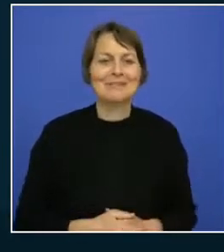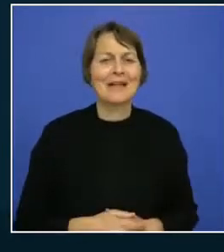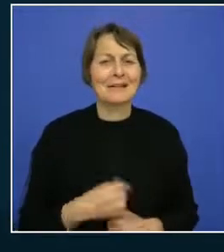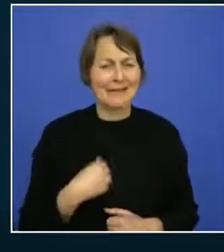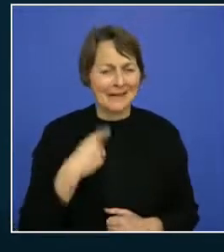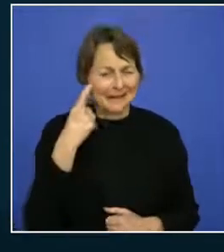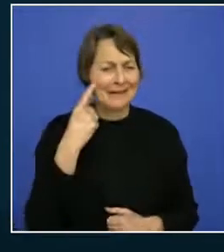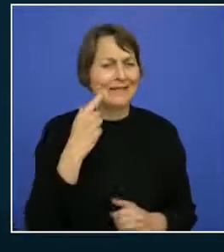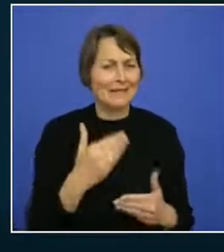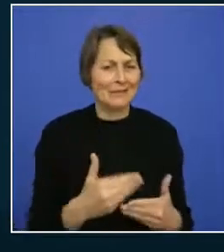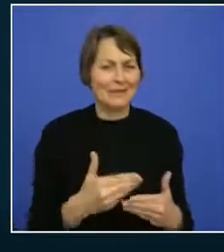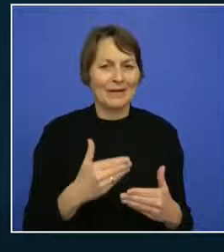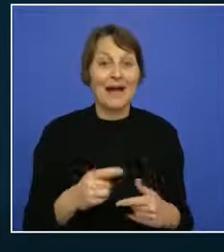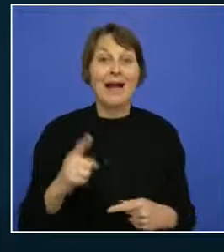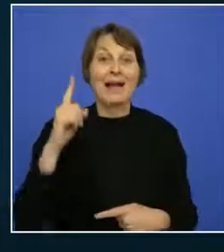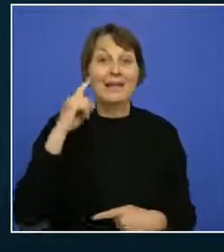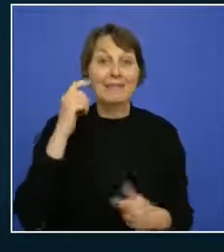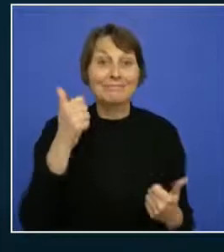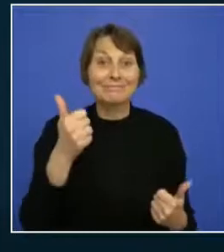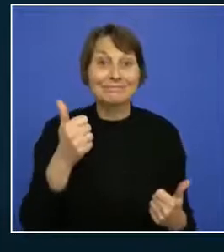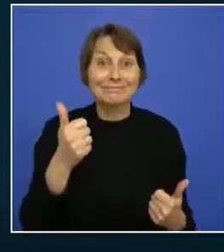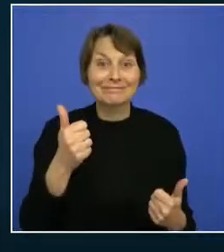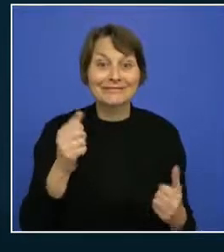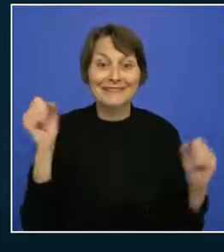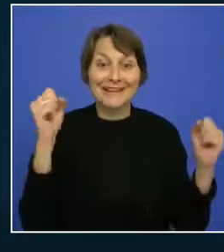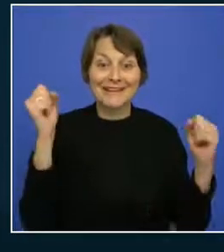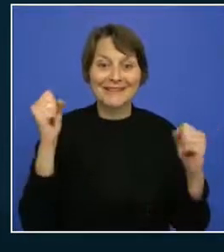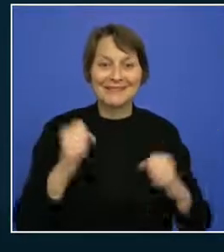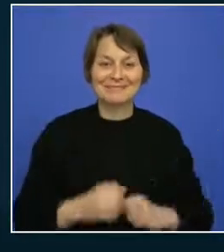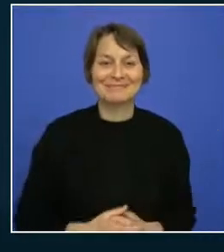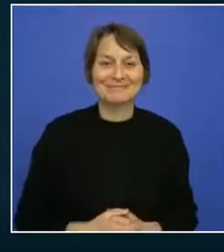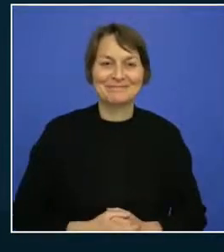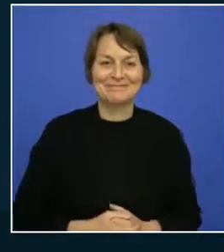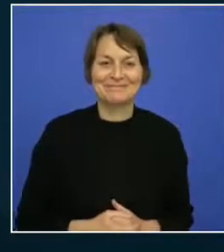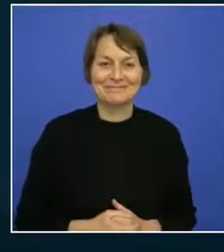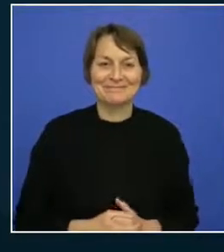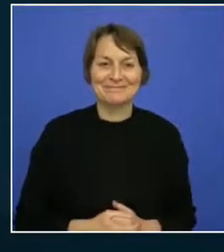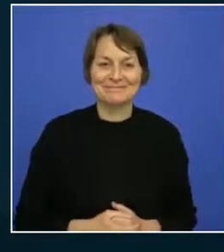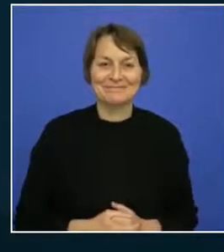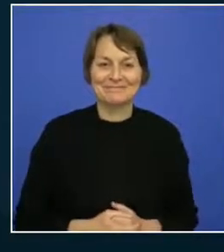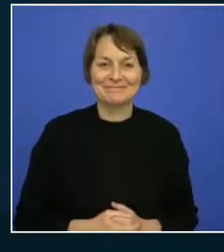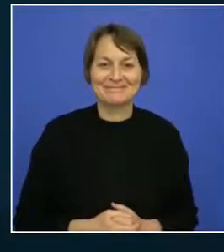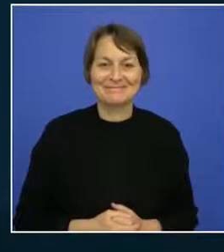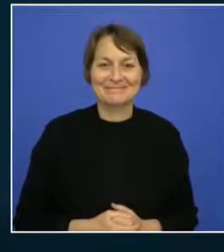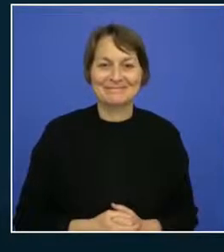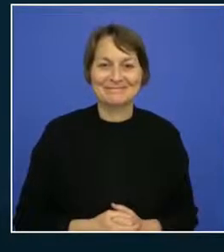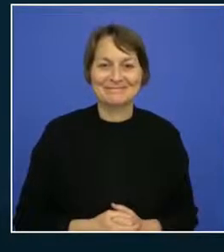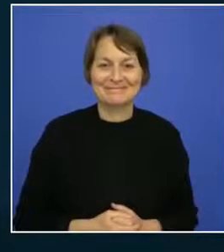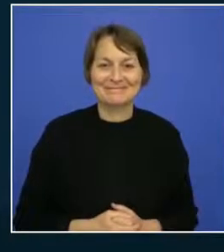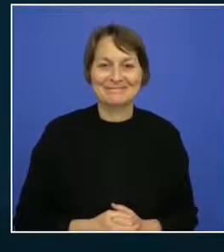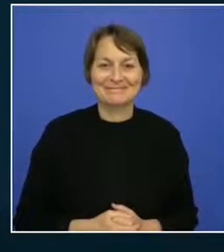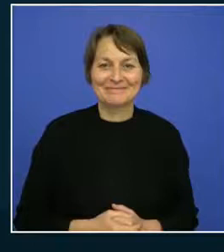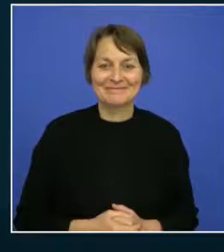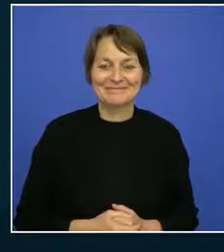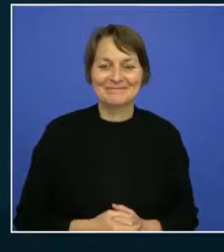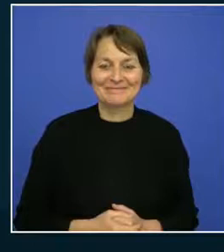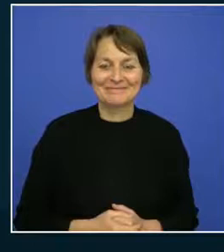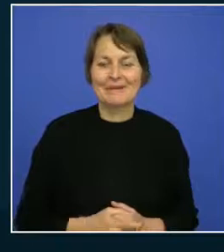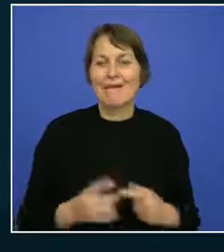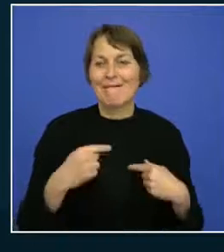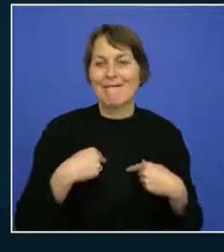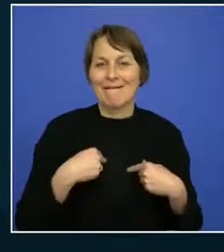something. If we, yes. We have... Ta-da! Technology Great. Saves us